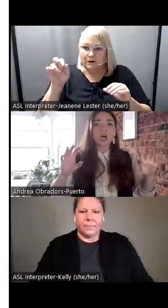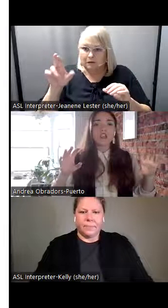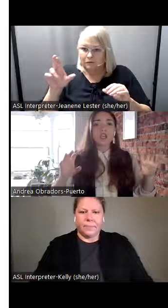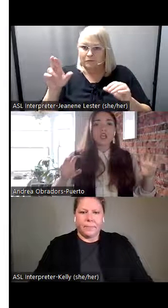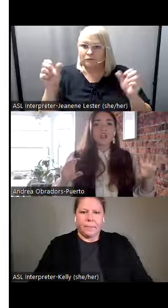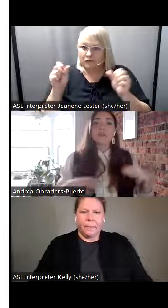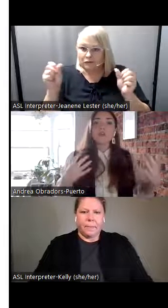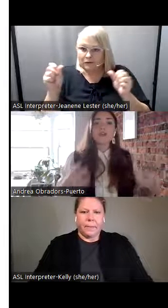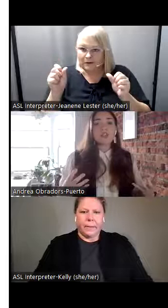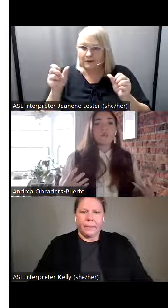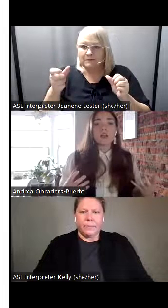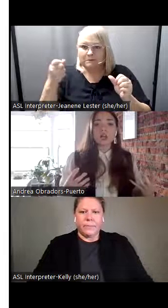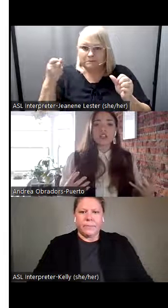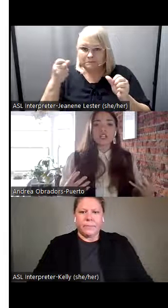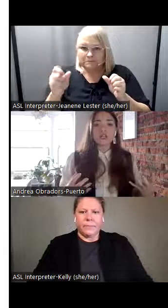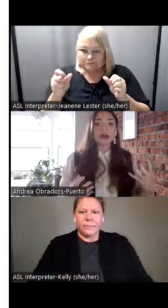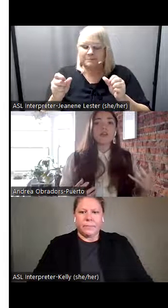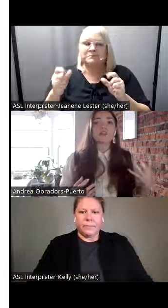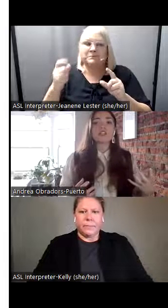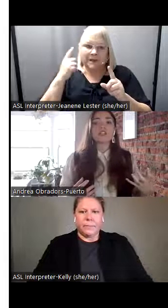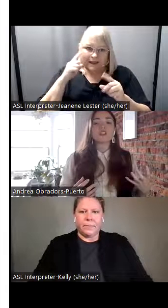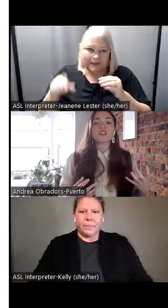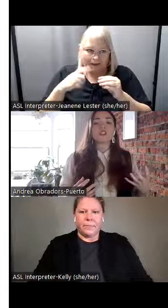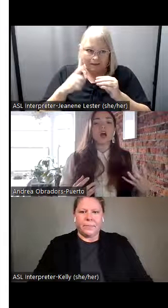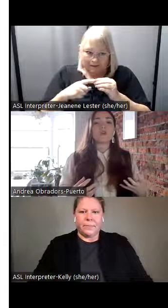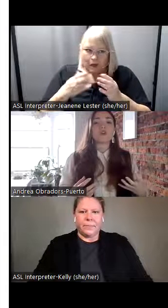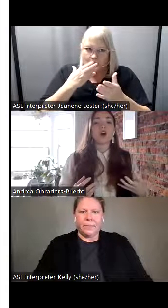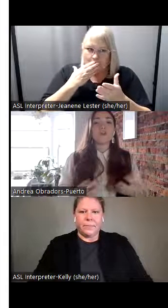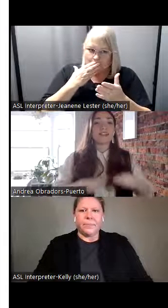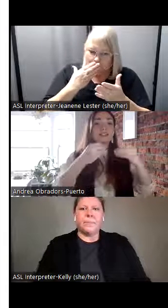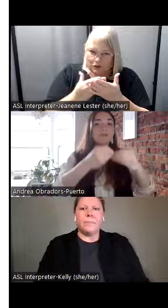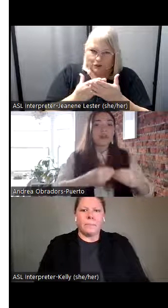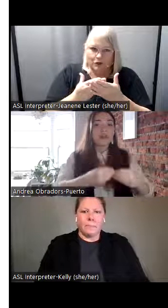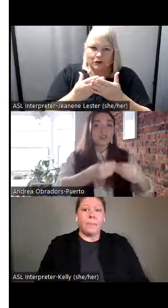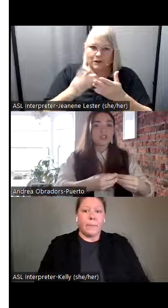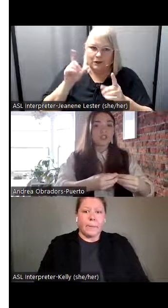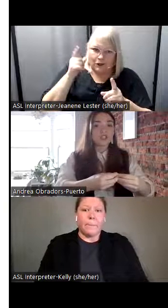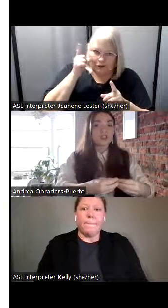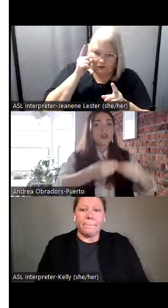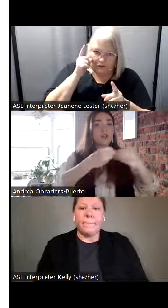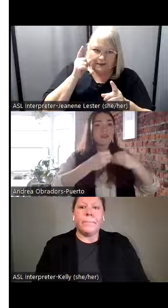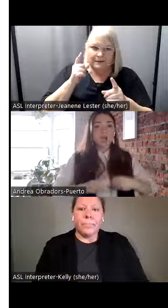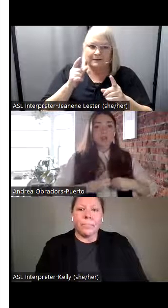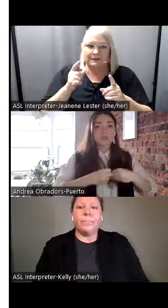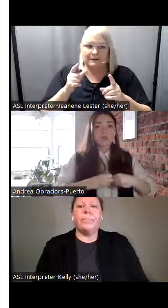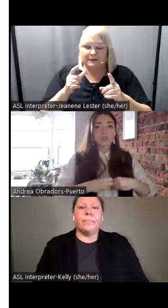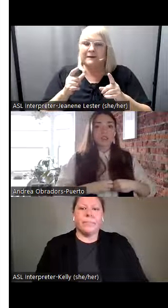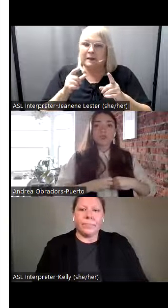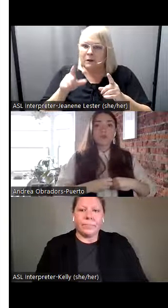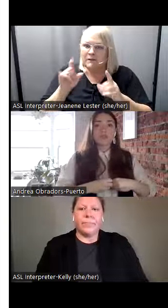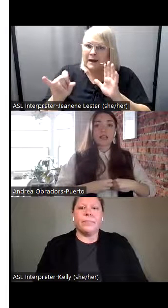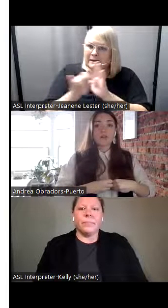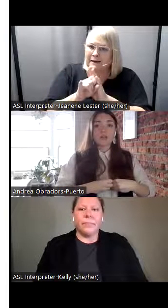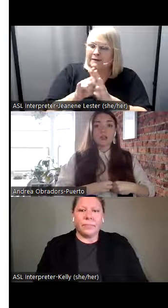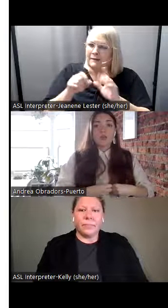dominant logic. So in goods dominant logic, value creation comes from identifying features that the customer wants.